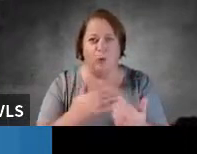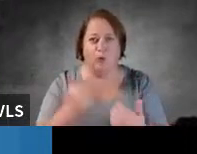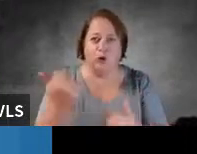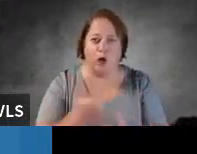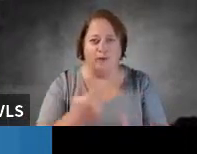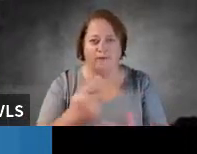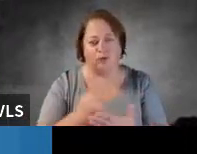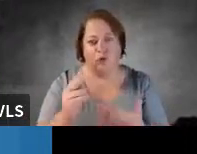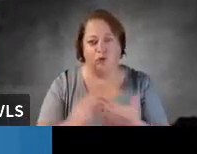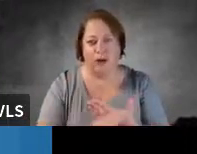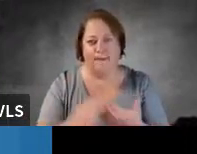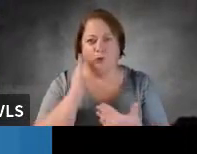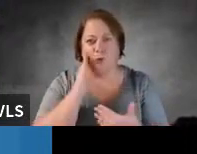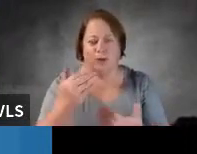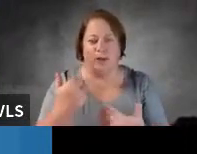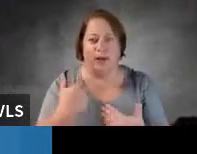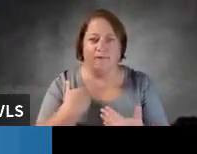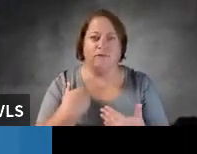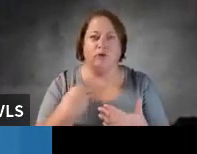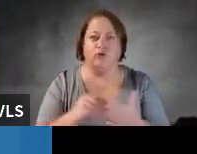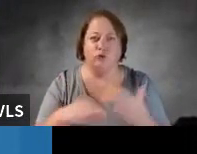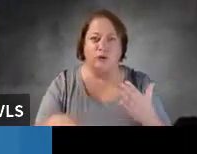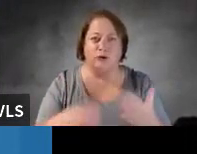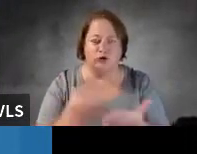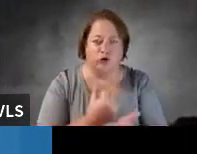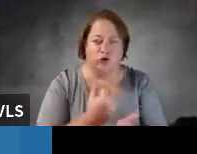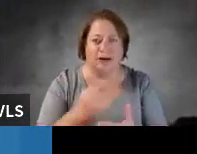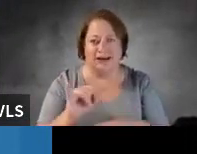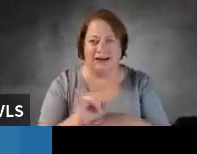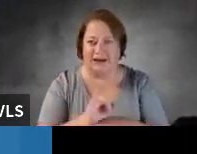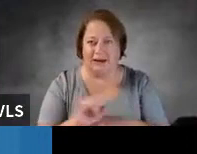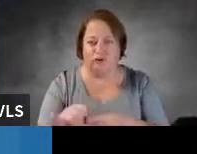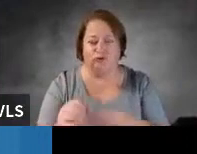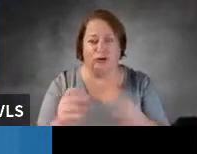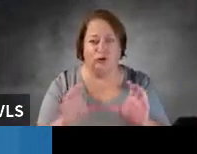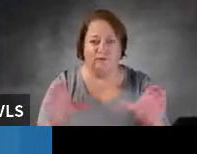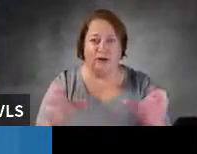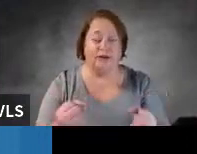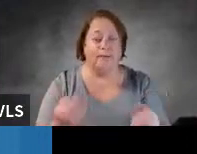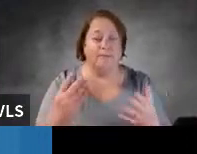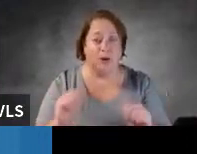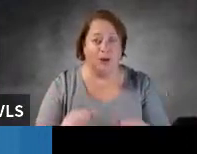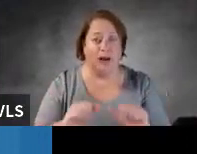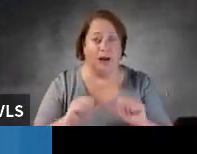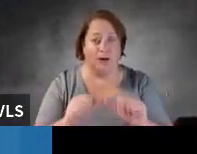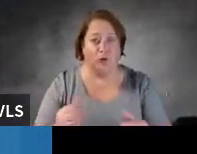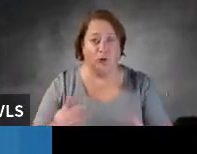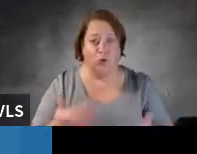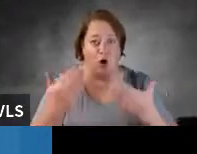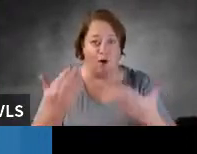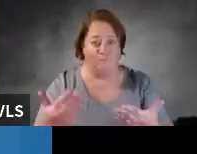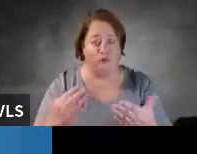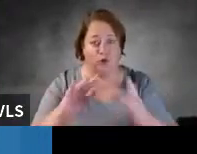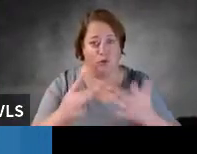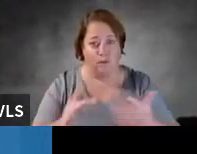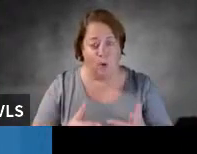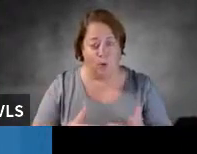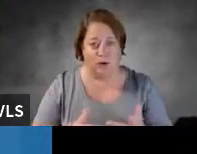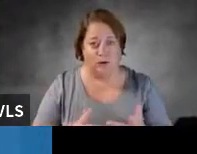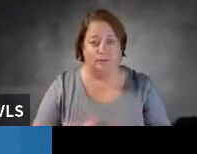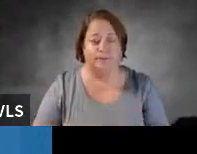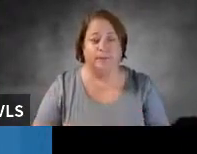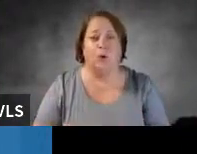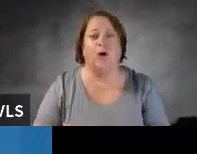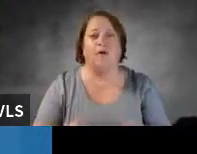some form of industry certification. And so many of those we are able to continue to offer while we're in a remote setting. And we've also